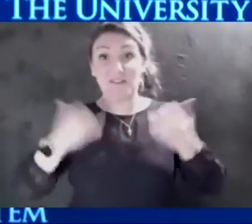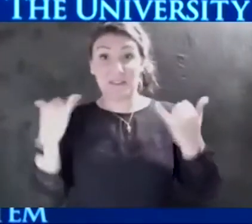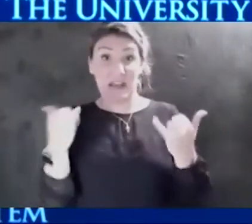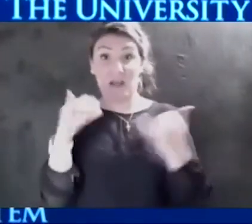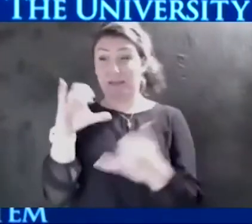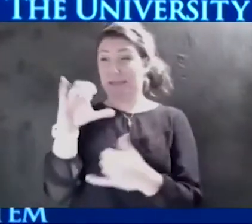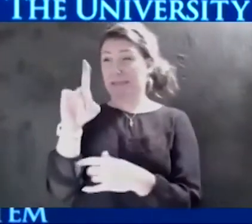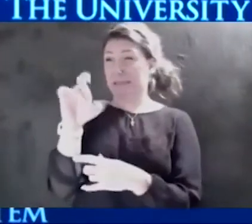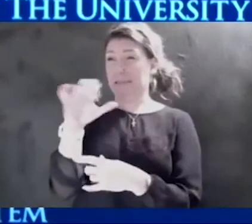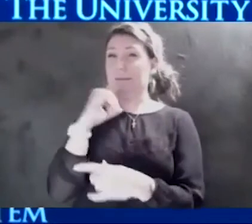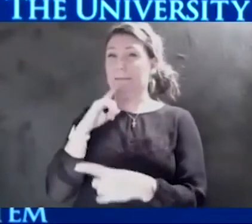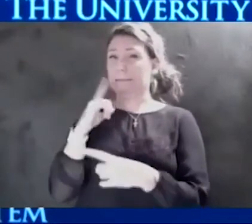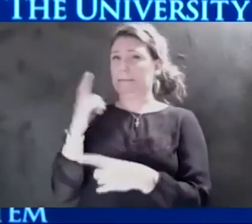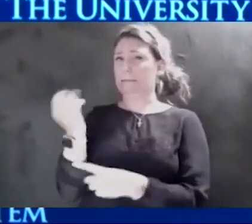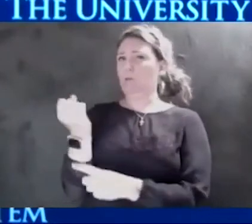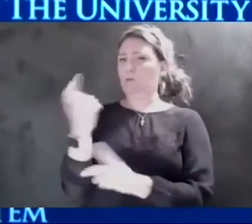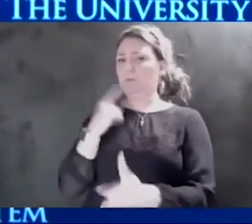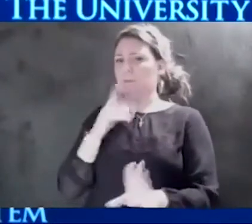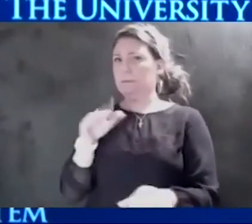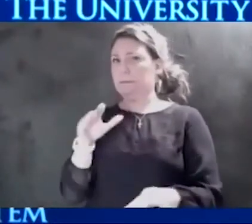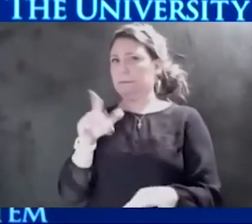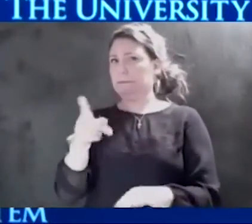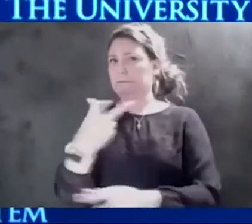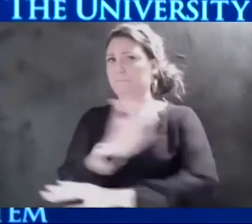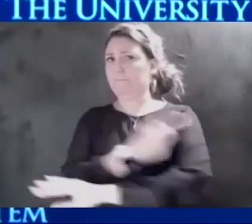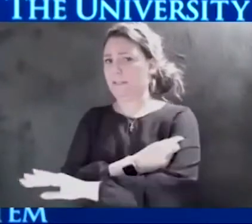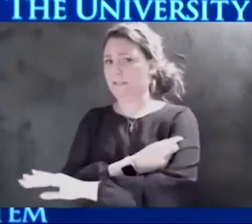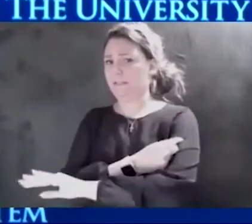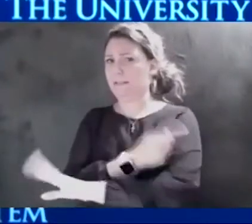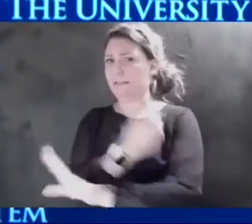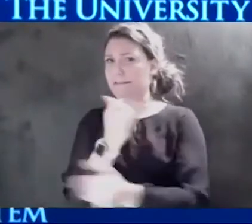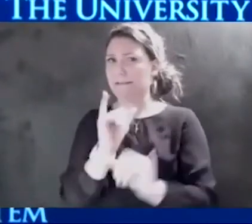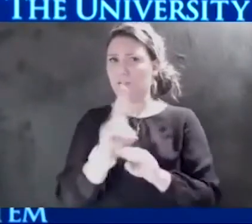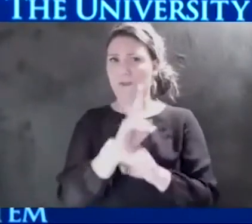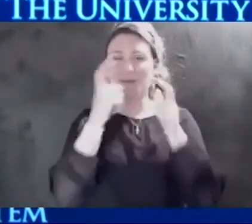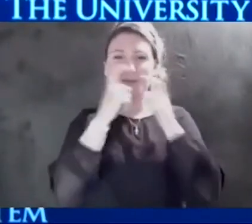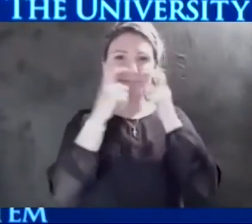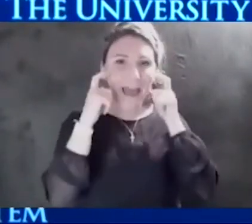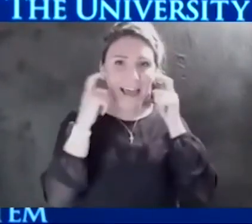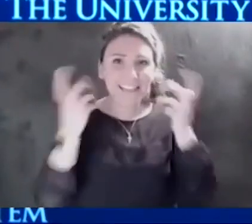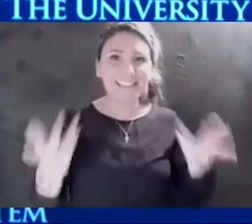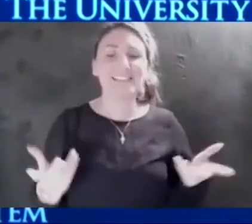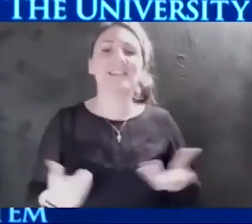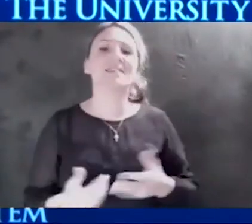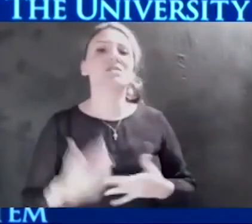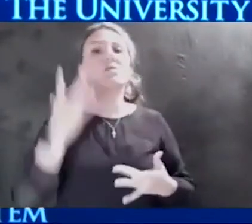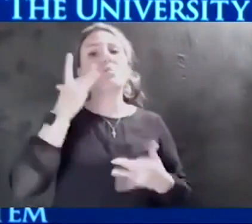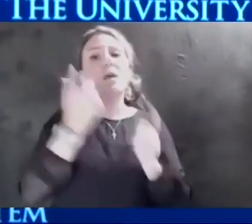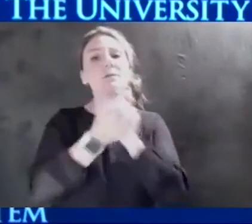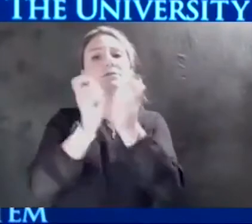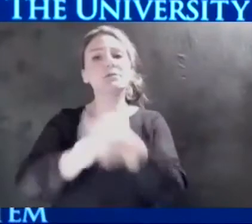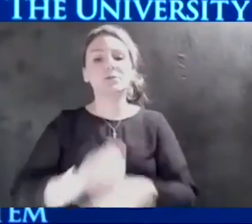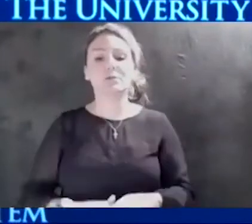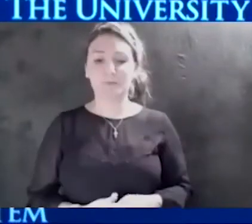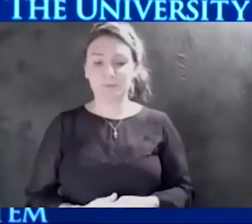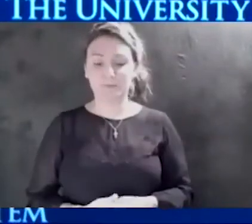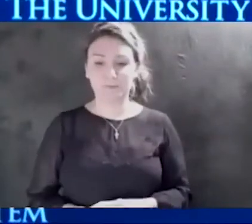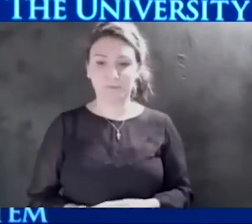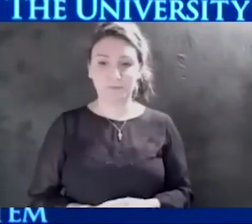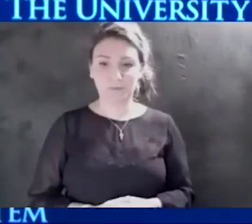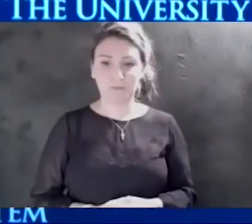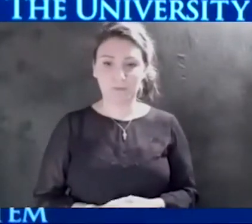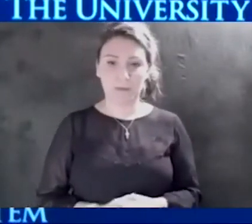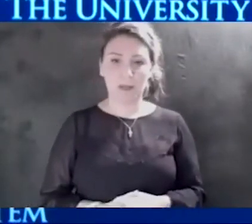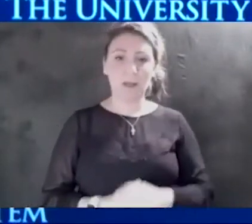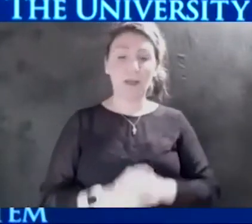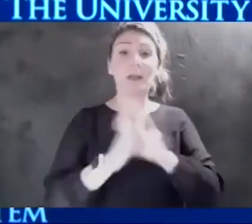gosh, you've been vaccinated, still wear a mask. So why did they change? They changed because the Delta